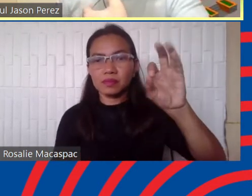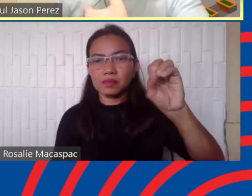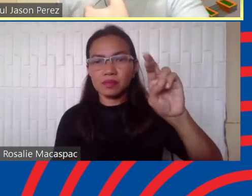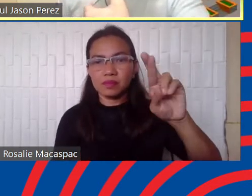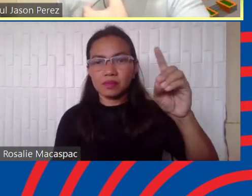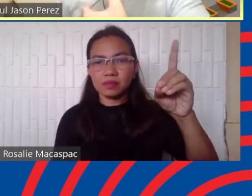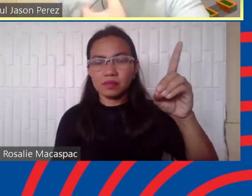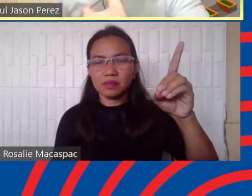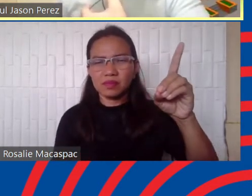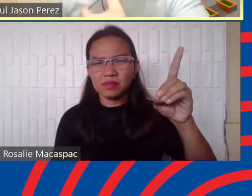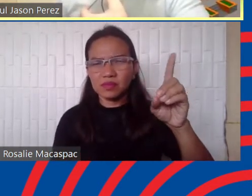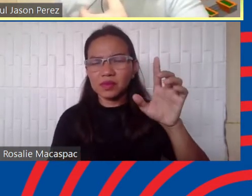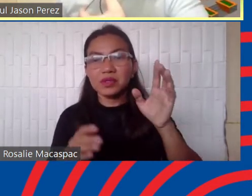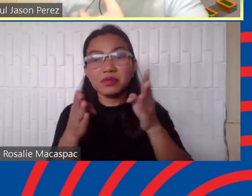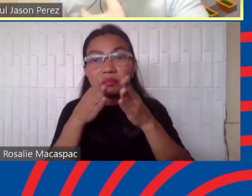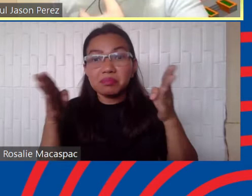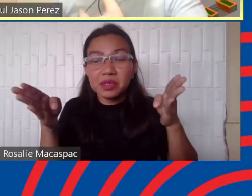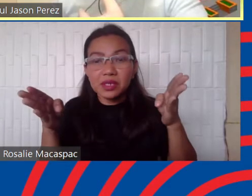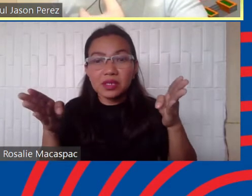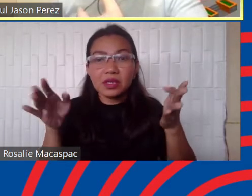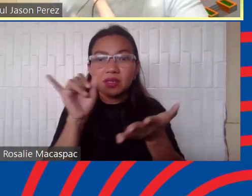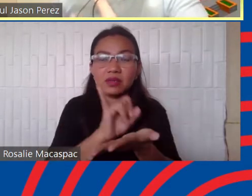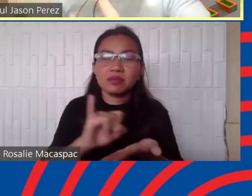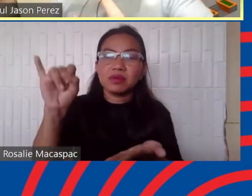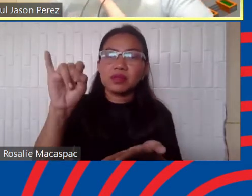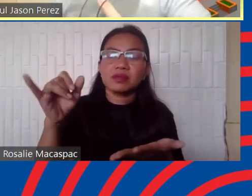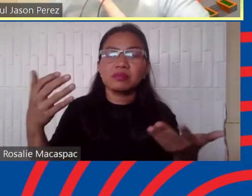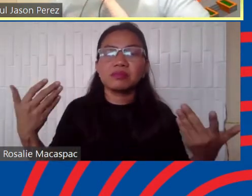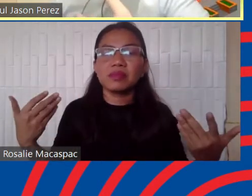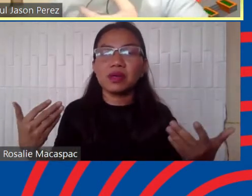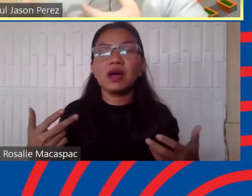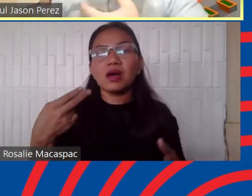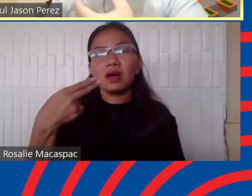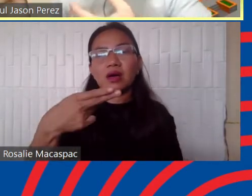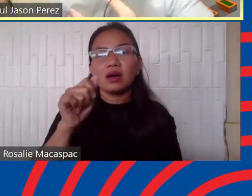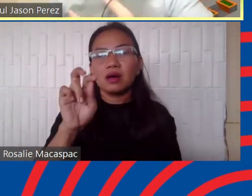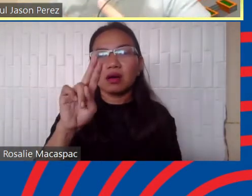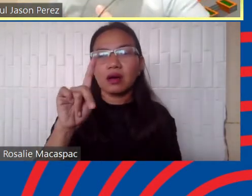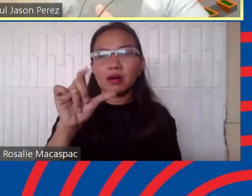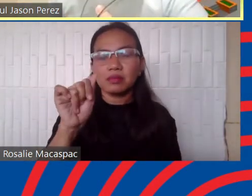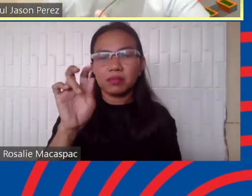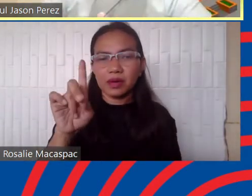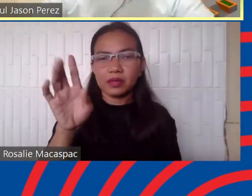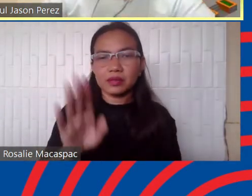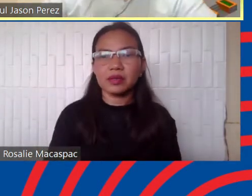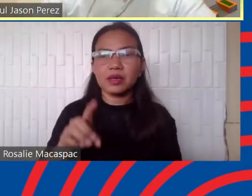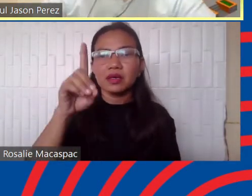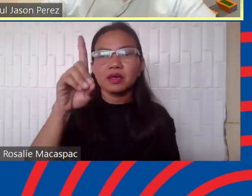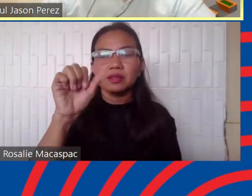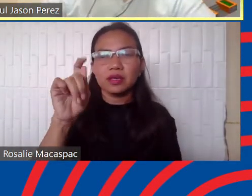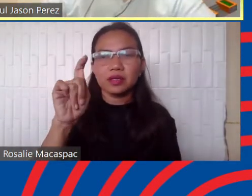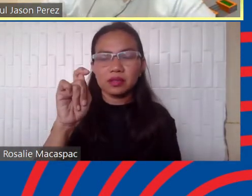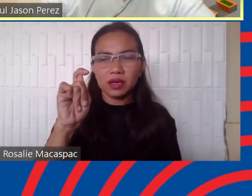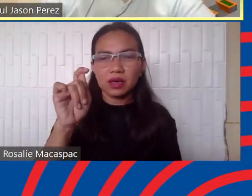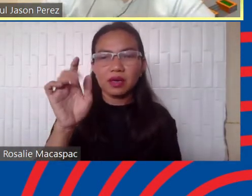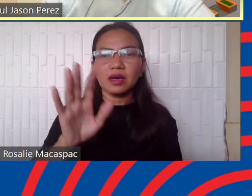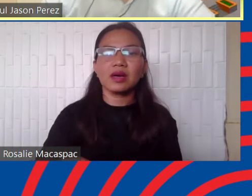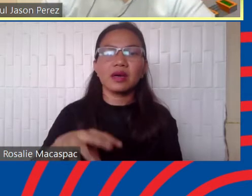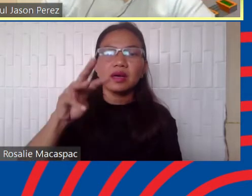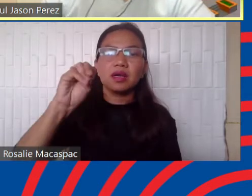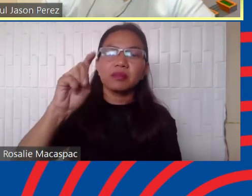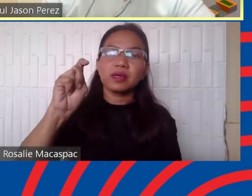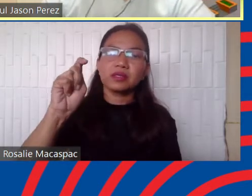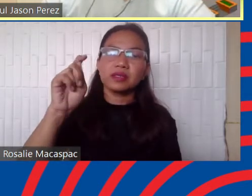yung mga big universities, they have a Dataverse, like Harvard Dataverse, MIT Dataverse. So you can visit that